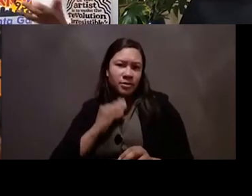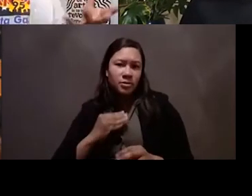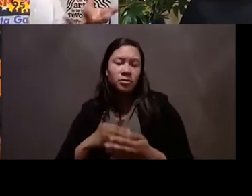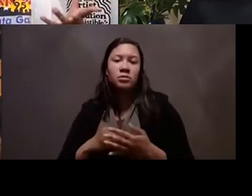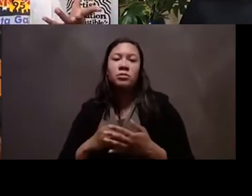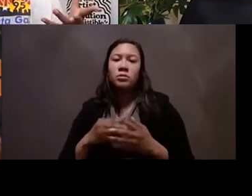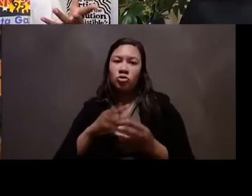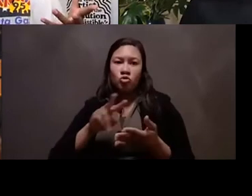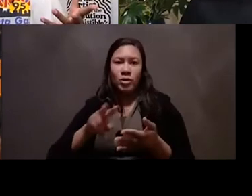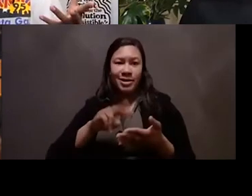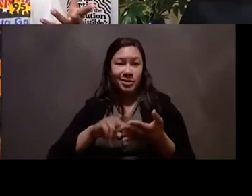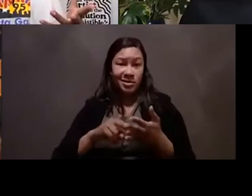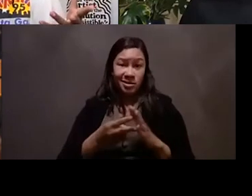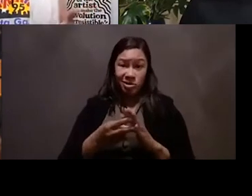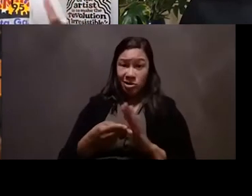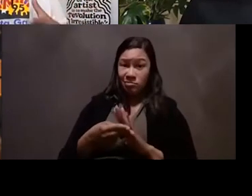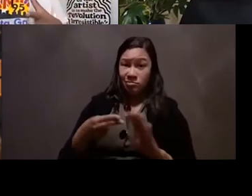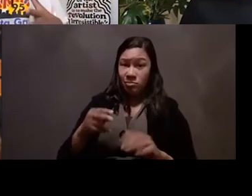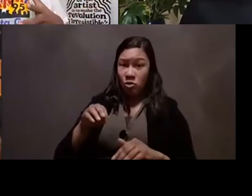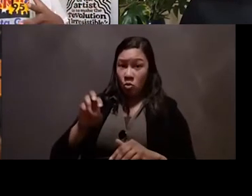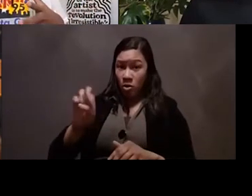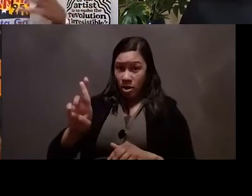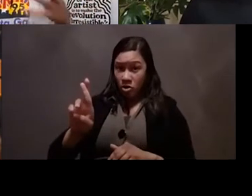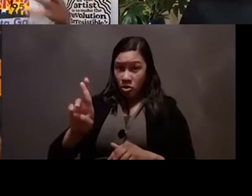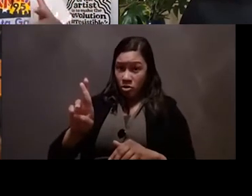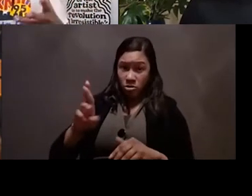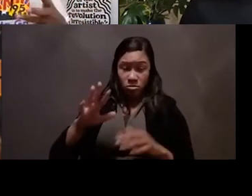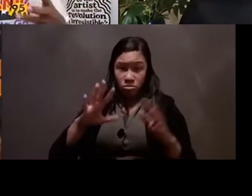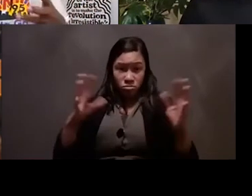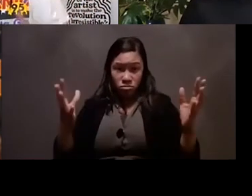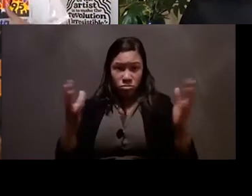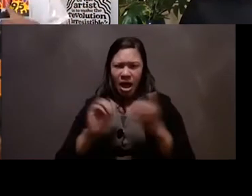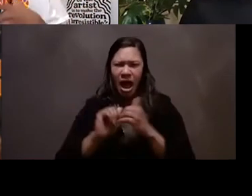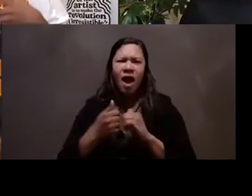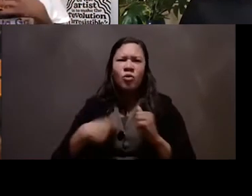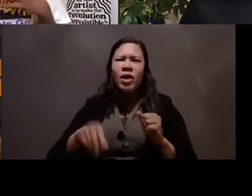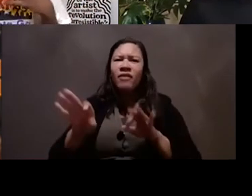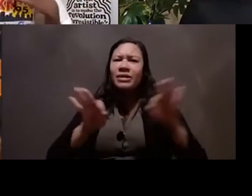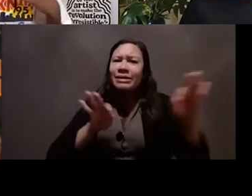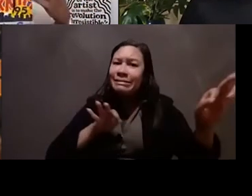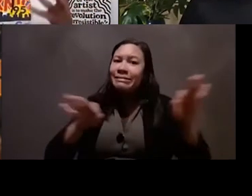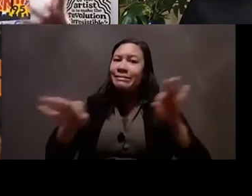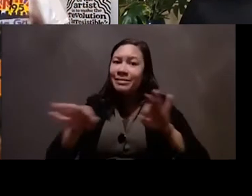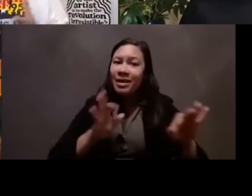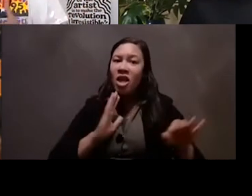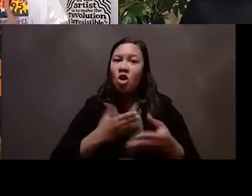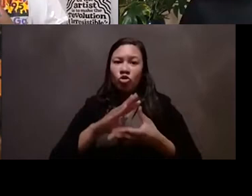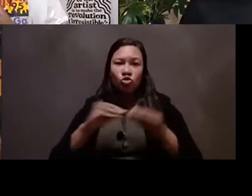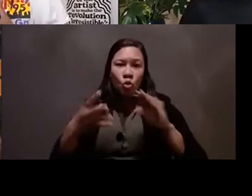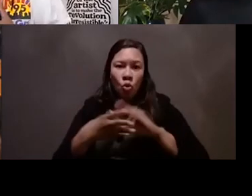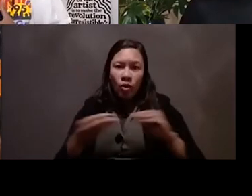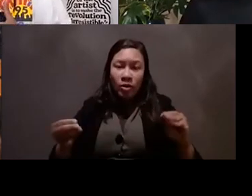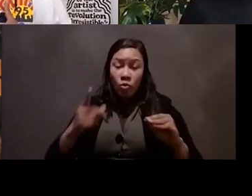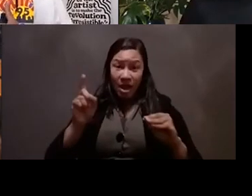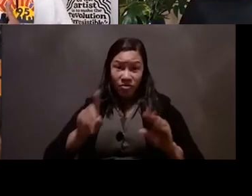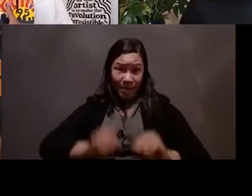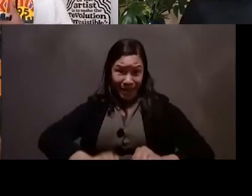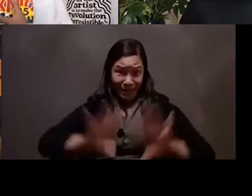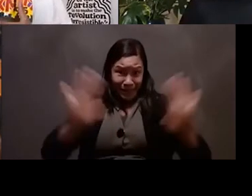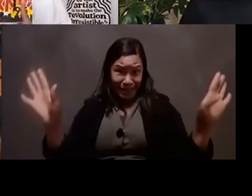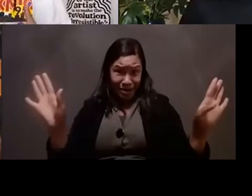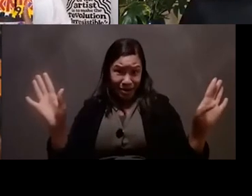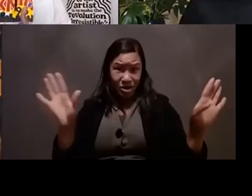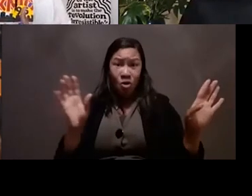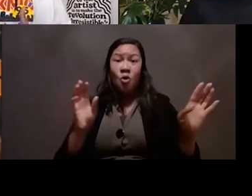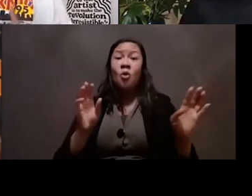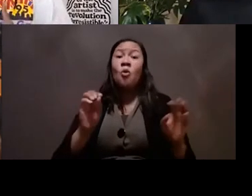queered by the world around us existence, how explicit do we have to be in our storytelling, and what does that look like? And are we selling ourselves short by